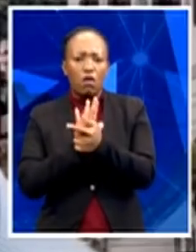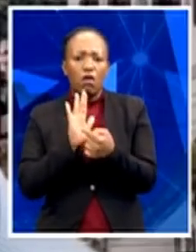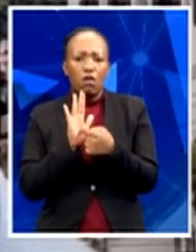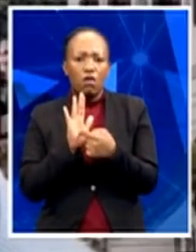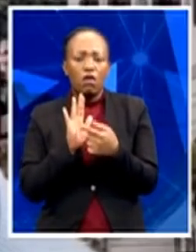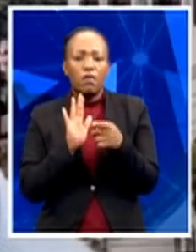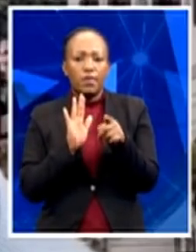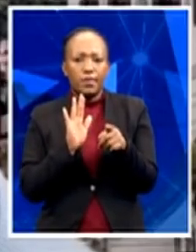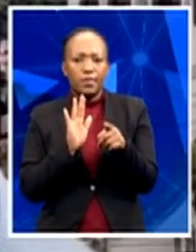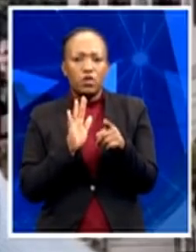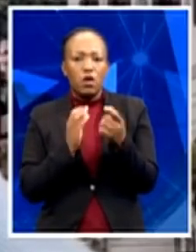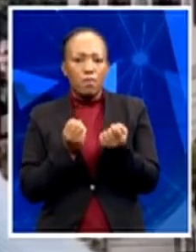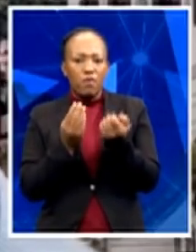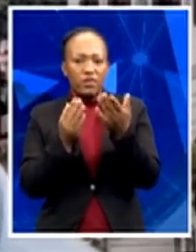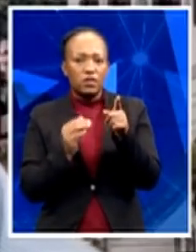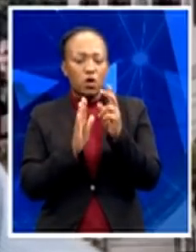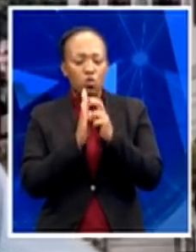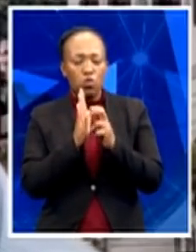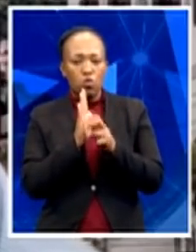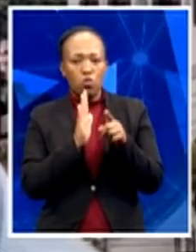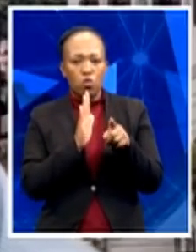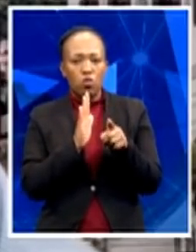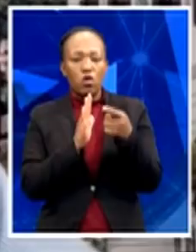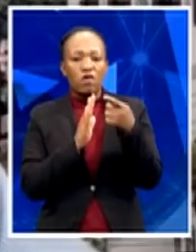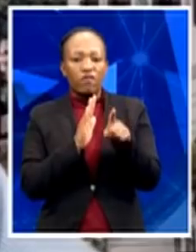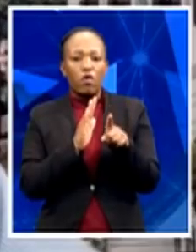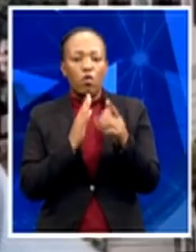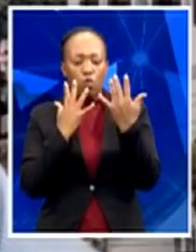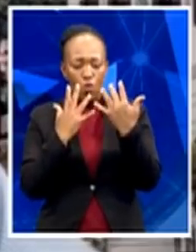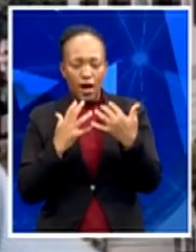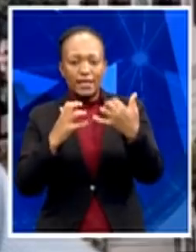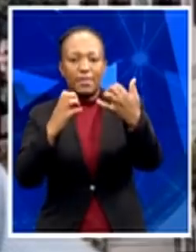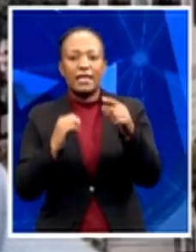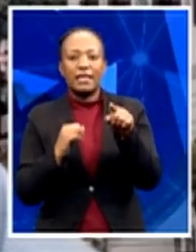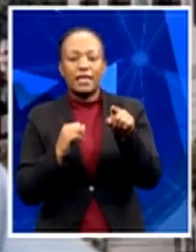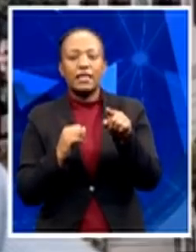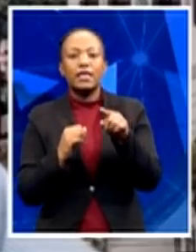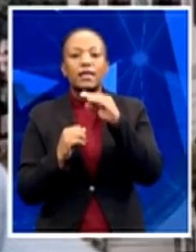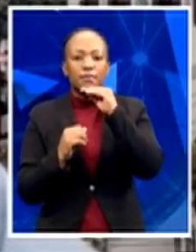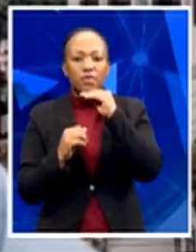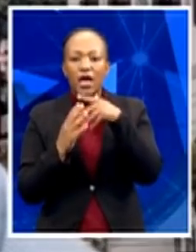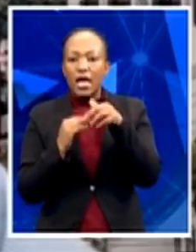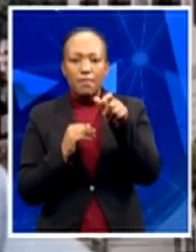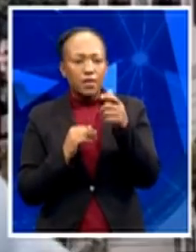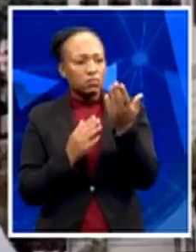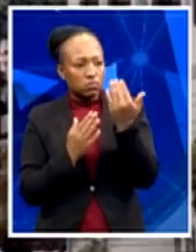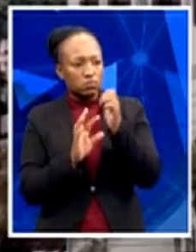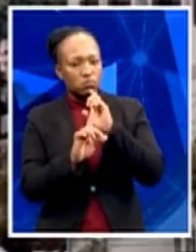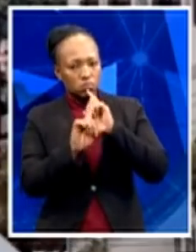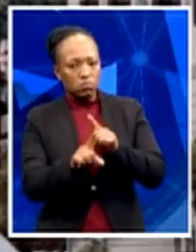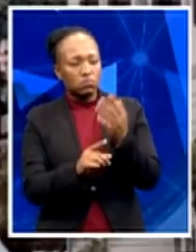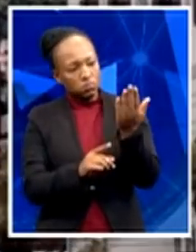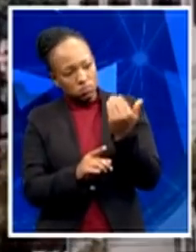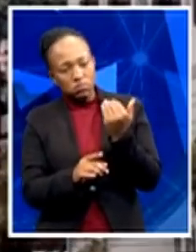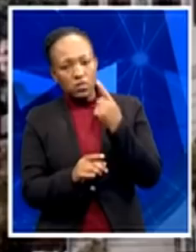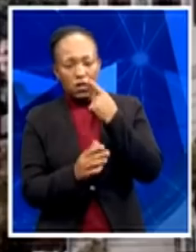and the resolutions of the Assembly. A, to summons any person to appear before it to give evidence on oath or affirmation or to